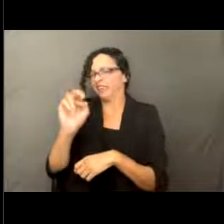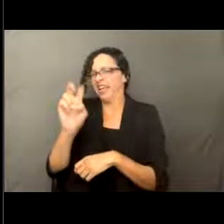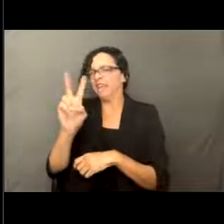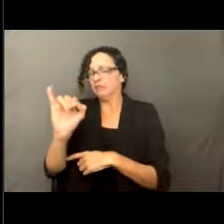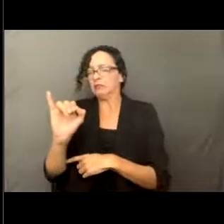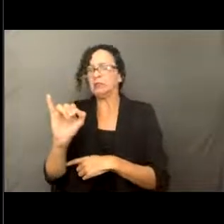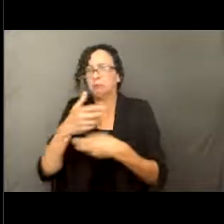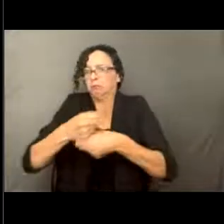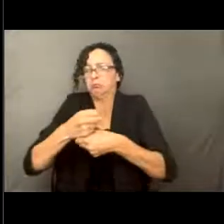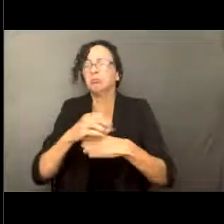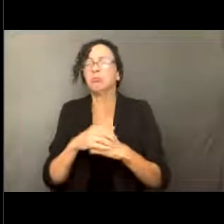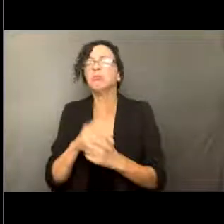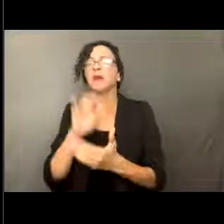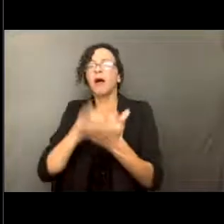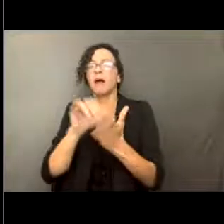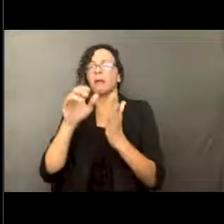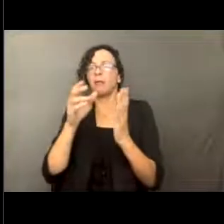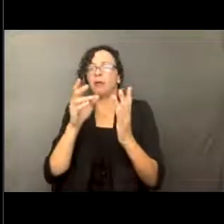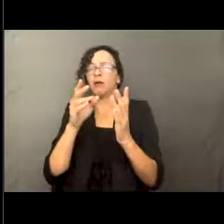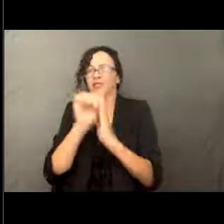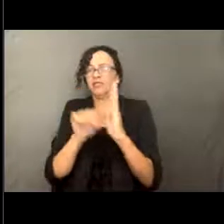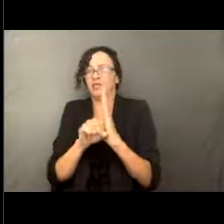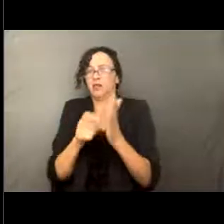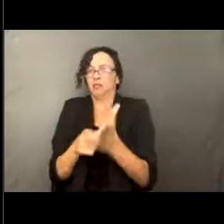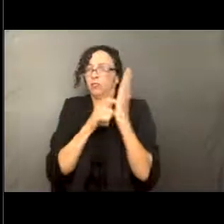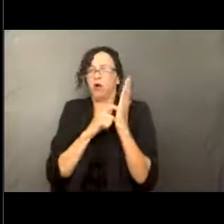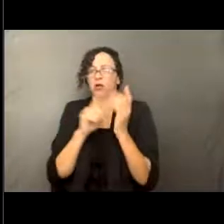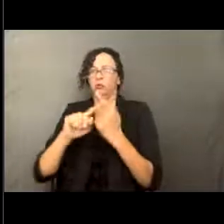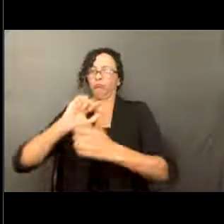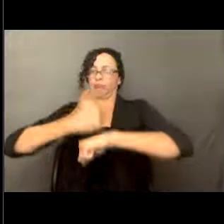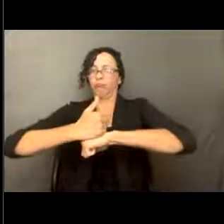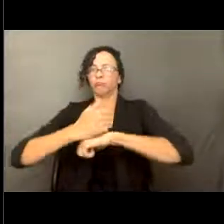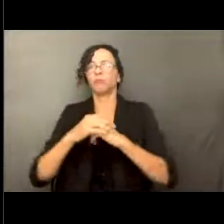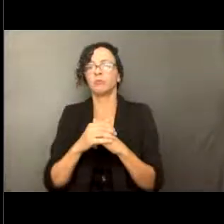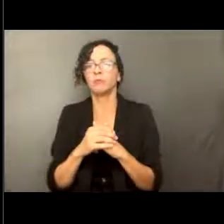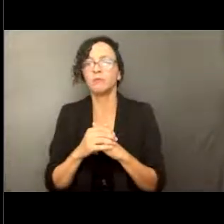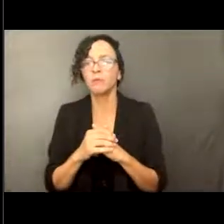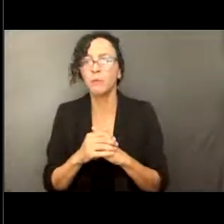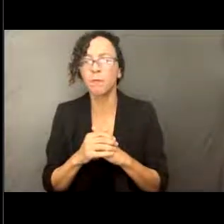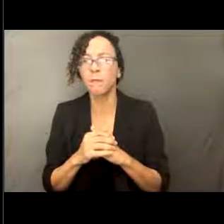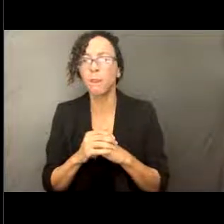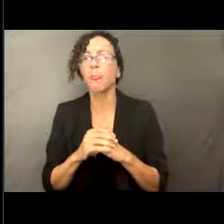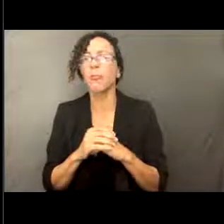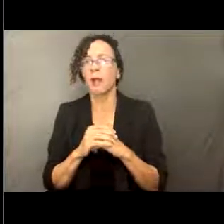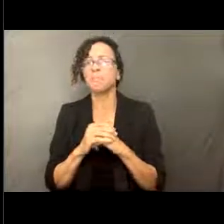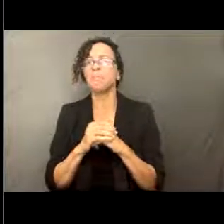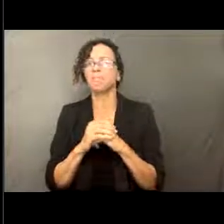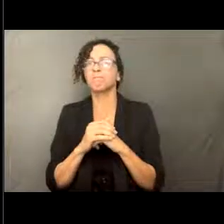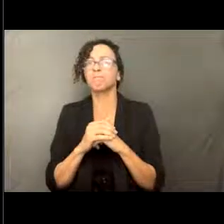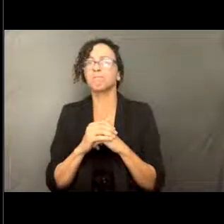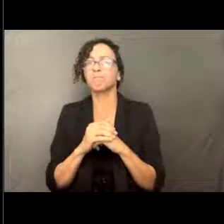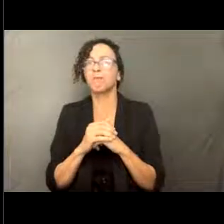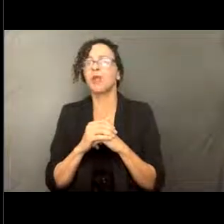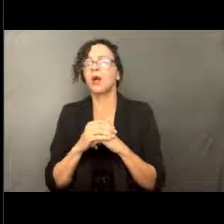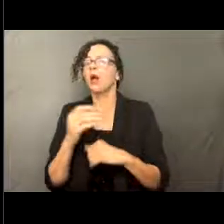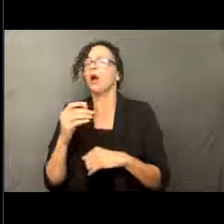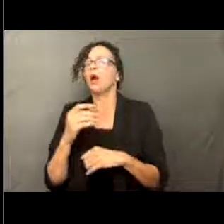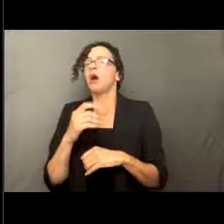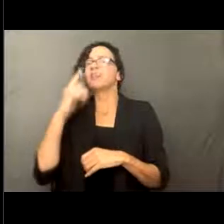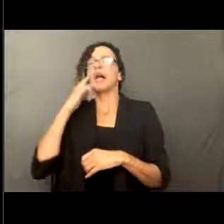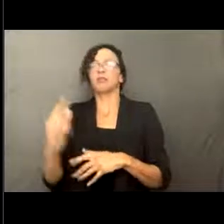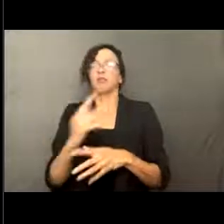we are receiving one of the states that's receiving the top funds in the country. I think Texas may be close to